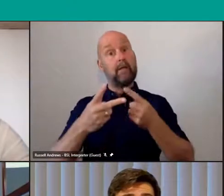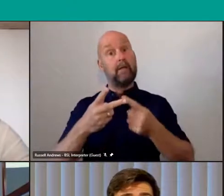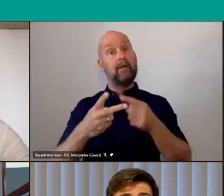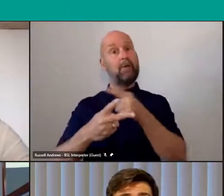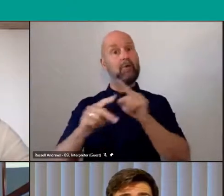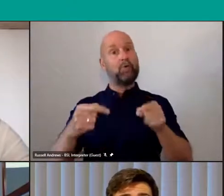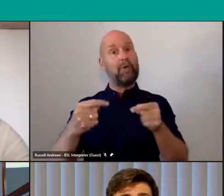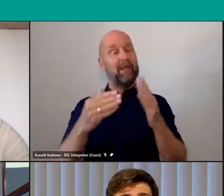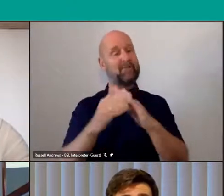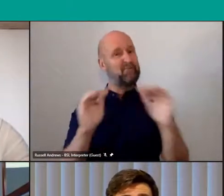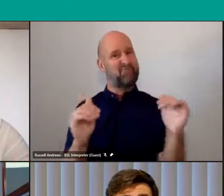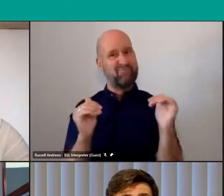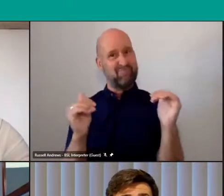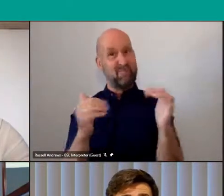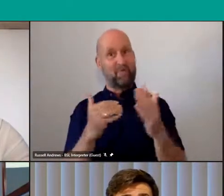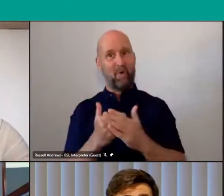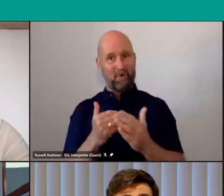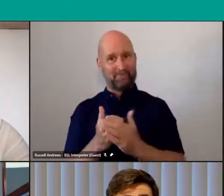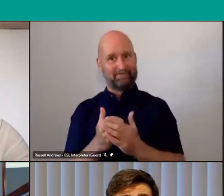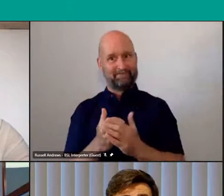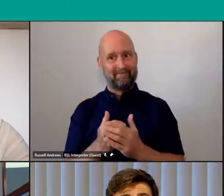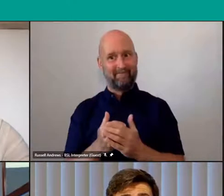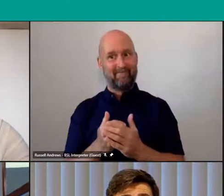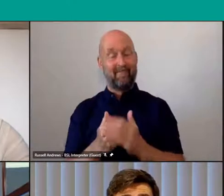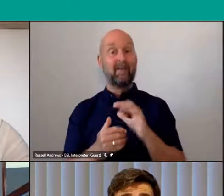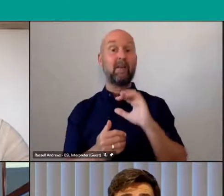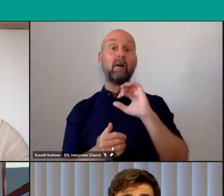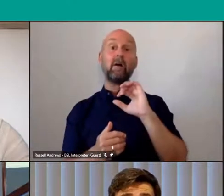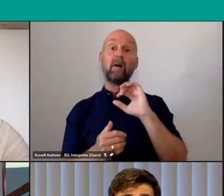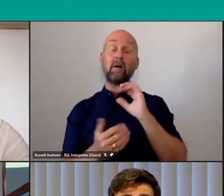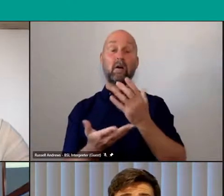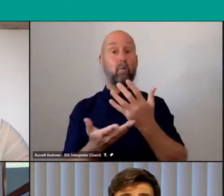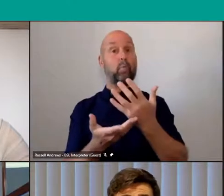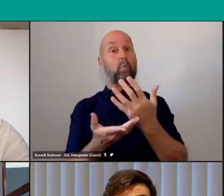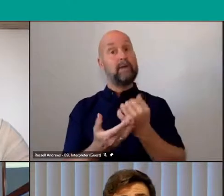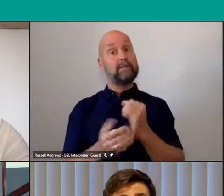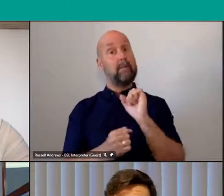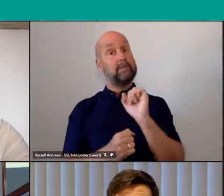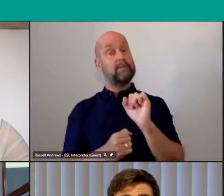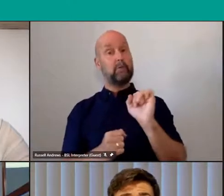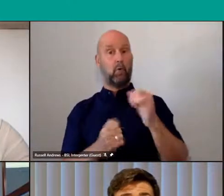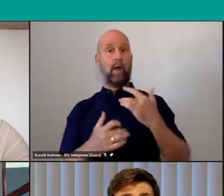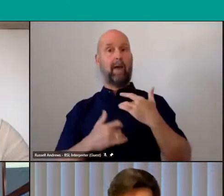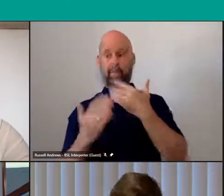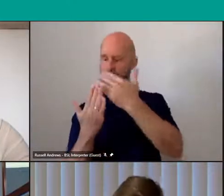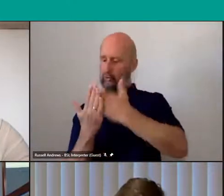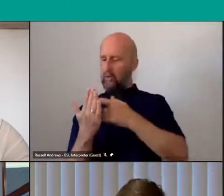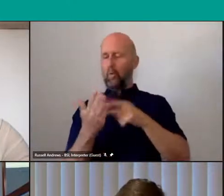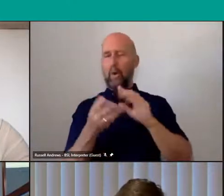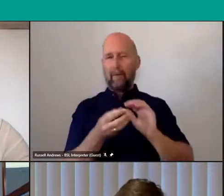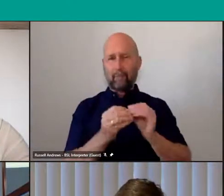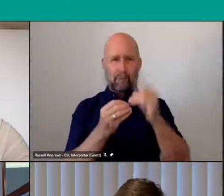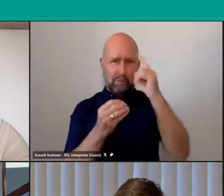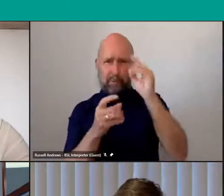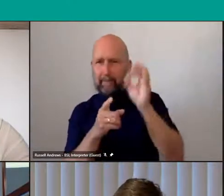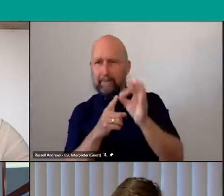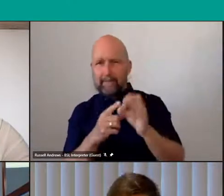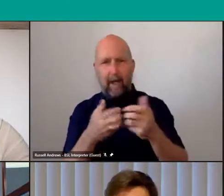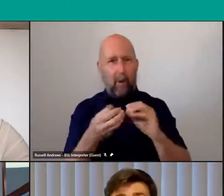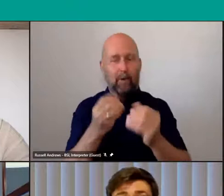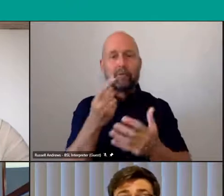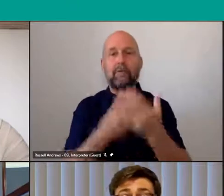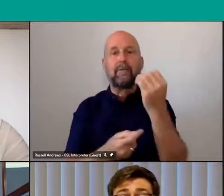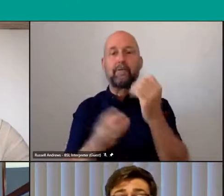us to go much further. And, you know, we take the ambition and we'll have to work out the detail. On